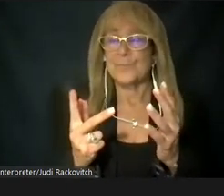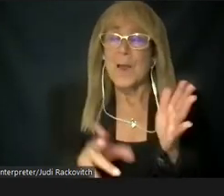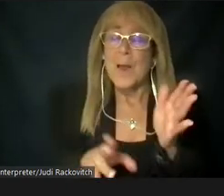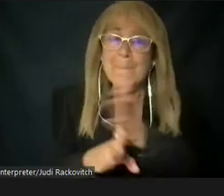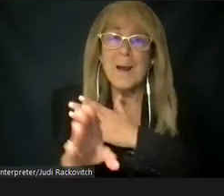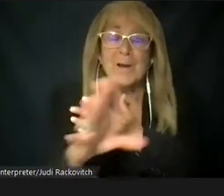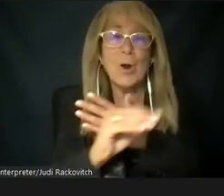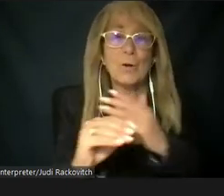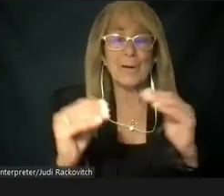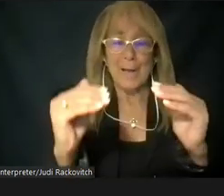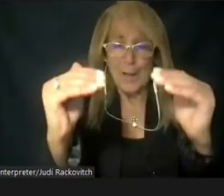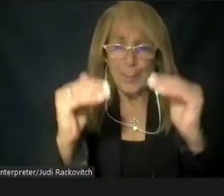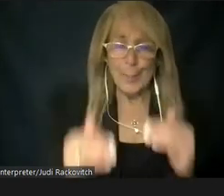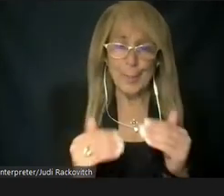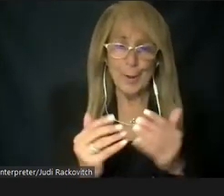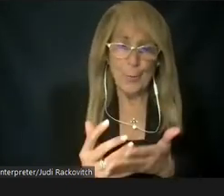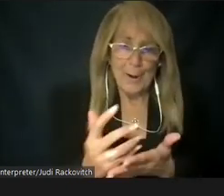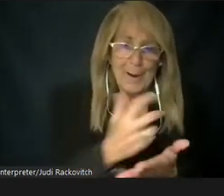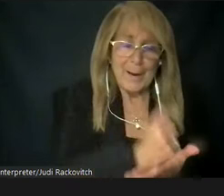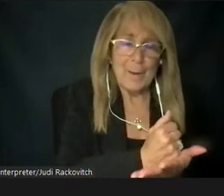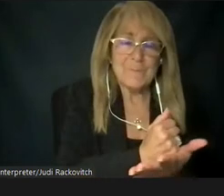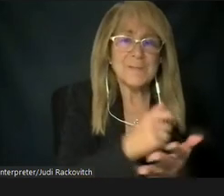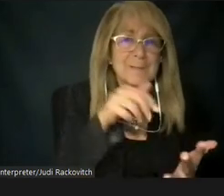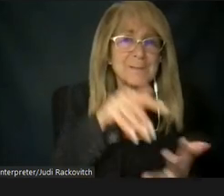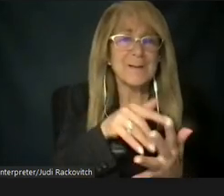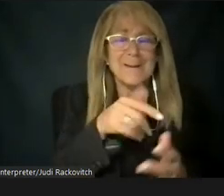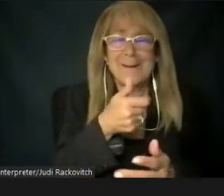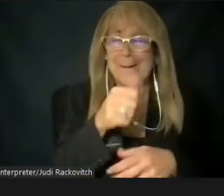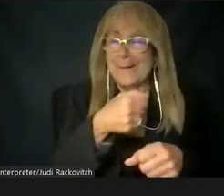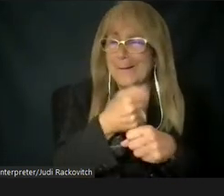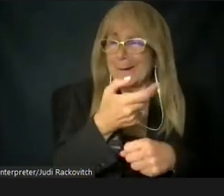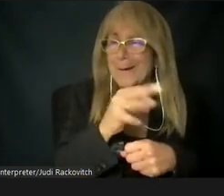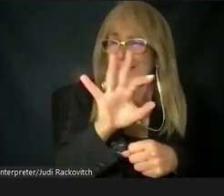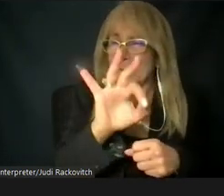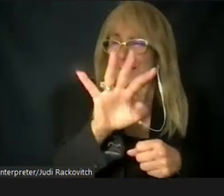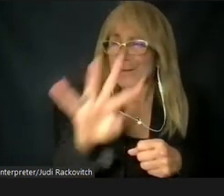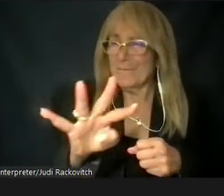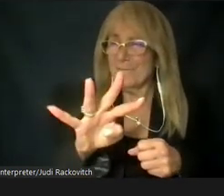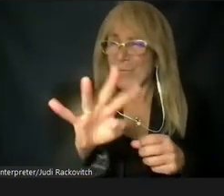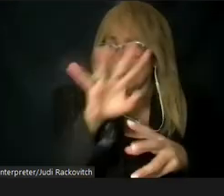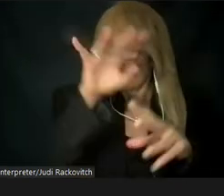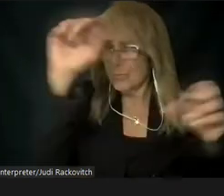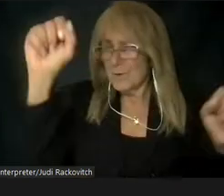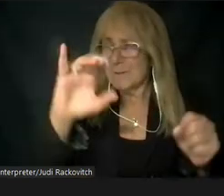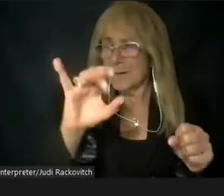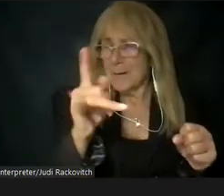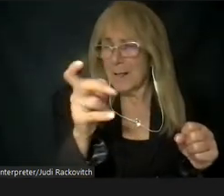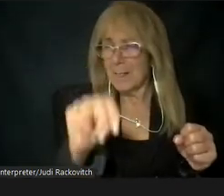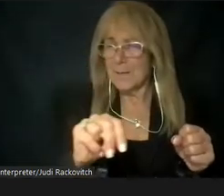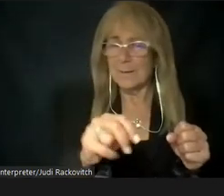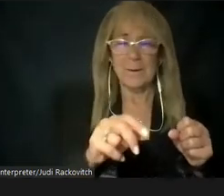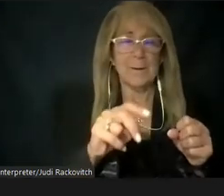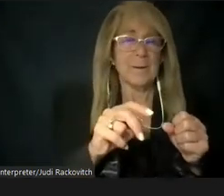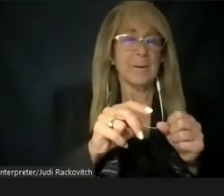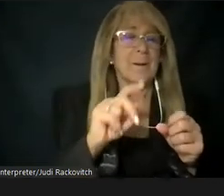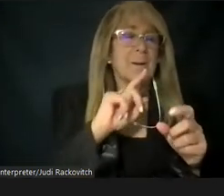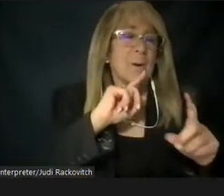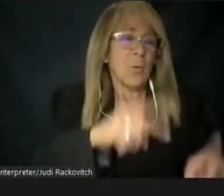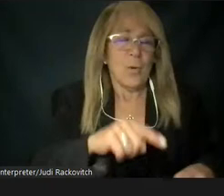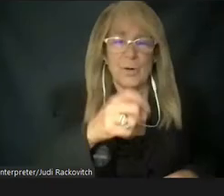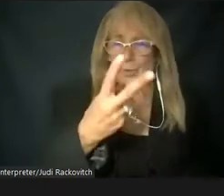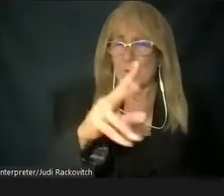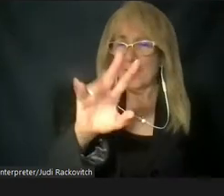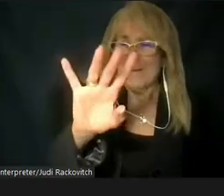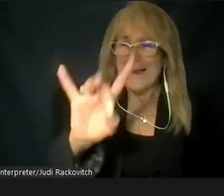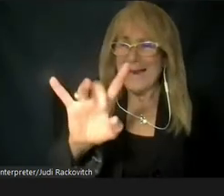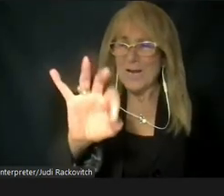study area. In 1994, President Clinton issued Executive Order 12898, which requires federal agencies to consider the